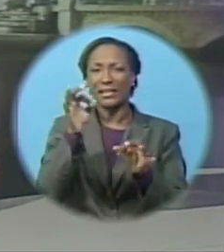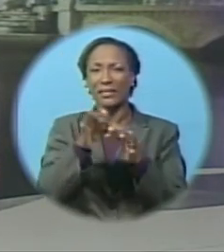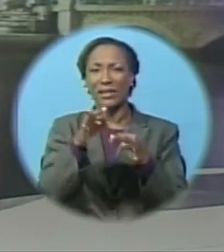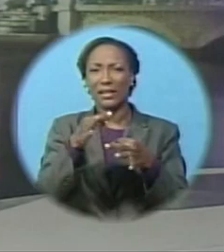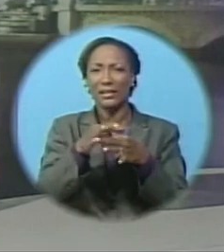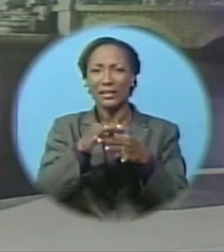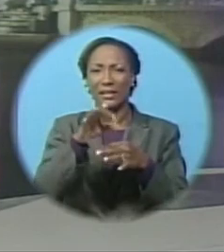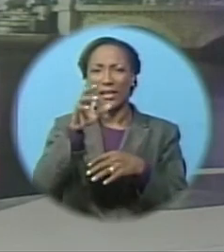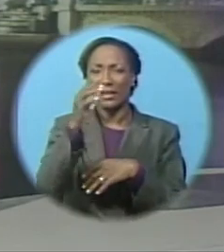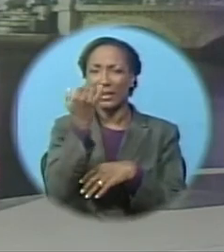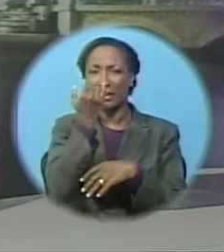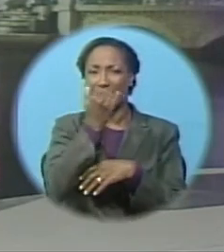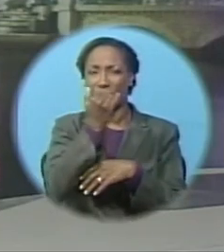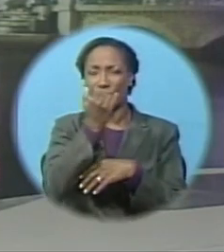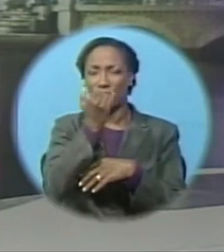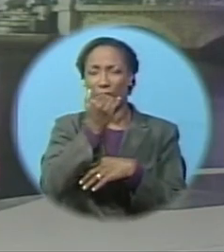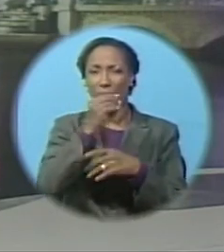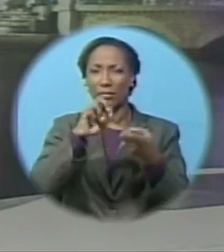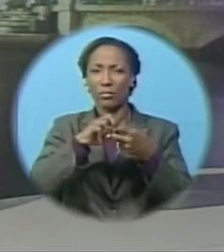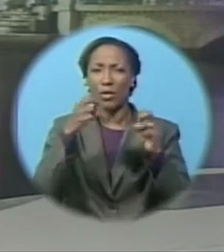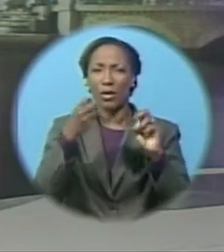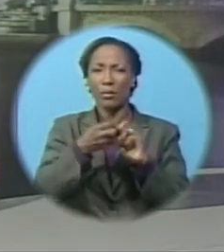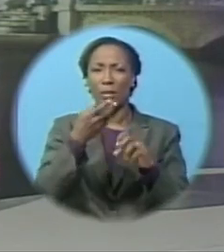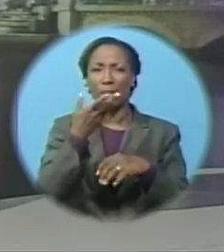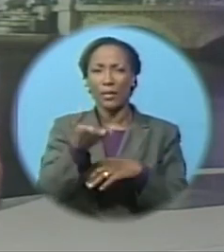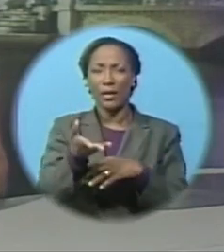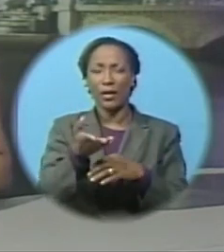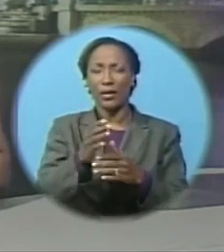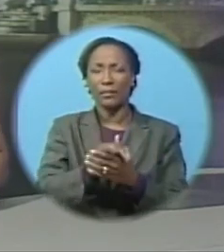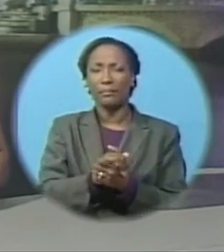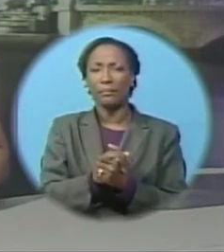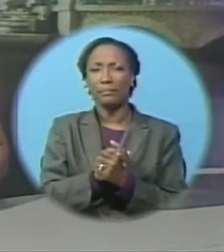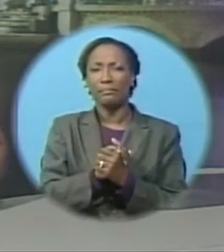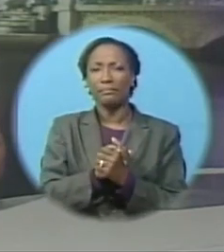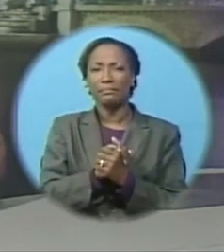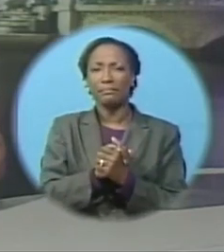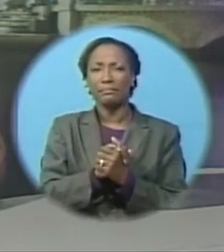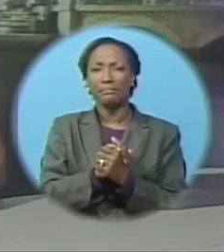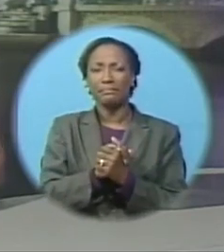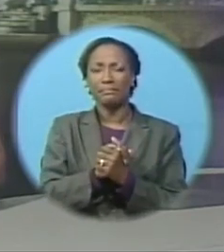Island Republic, and later we visit St. Peter in our Coast to Coast features. Stay with us.